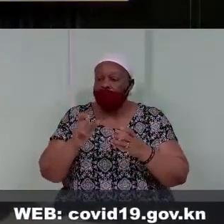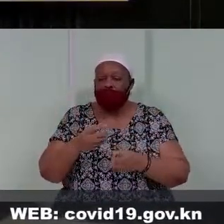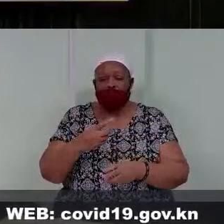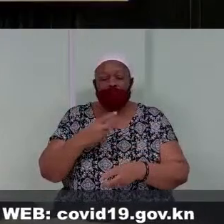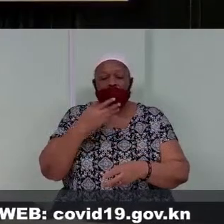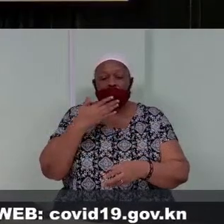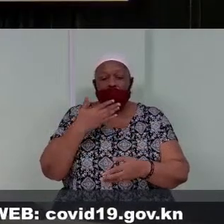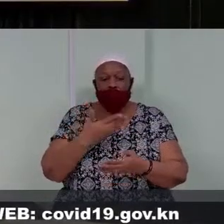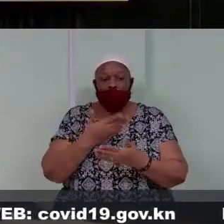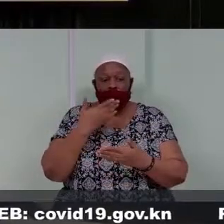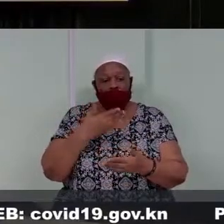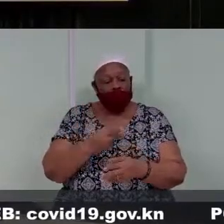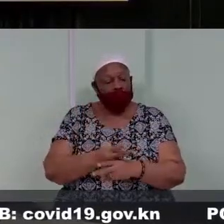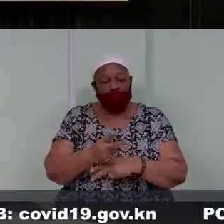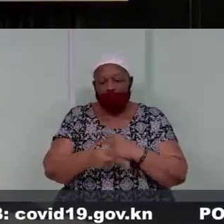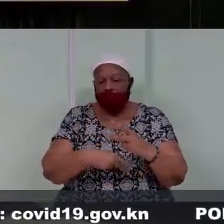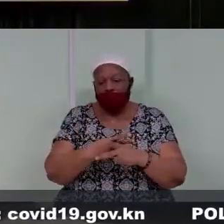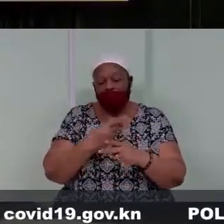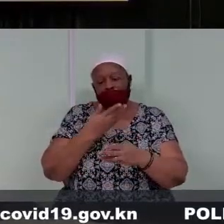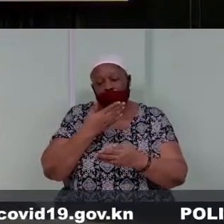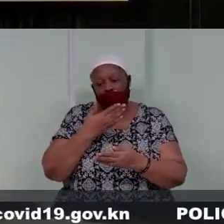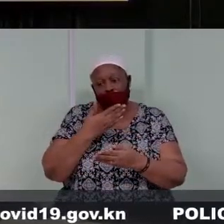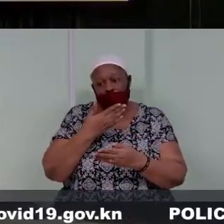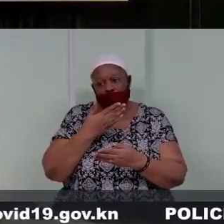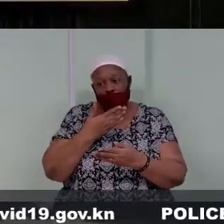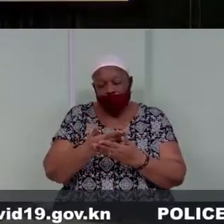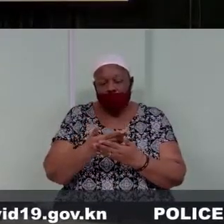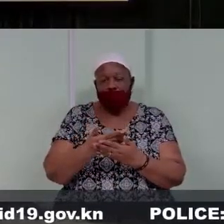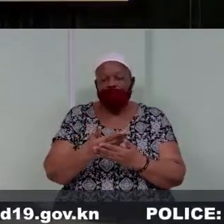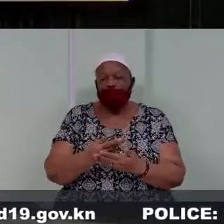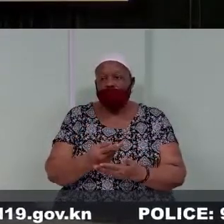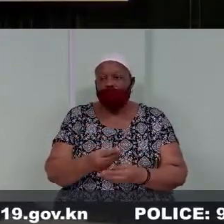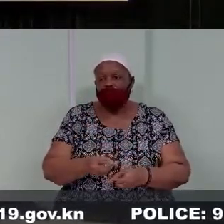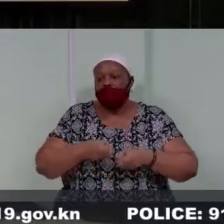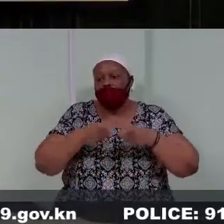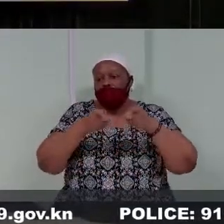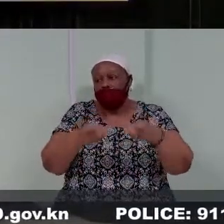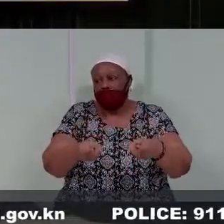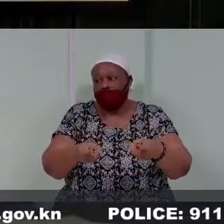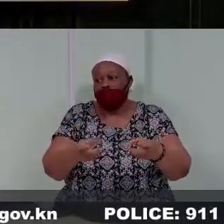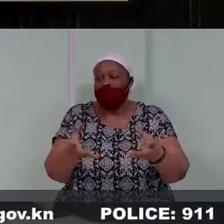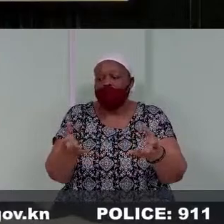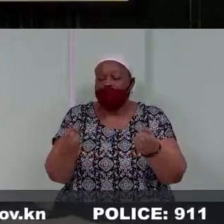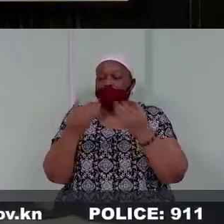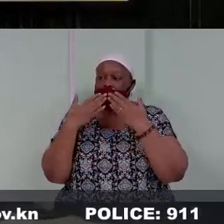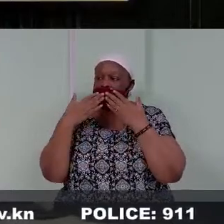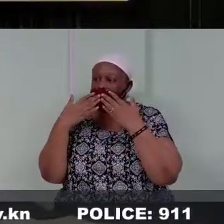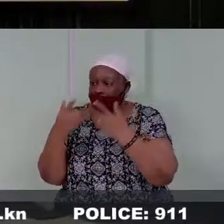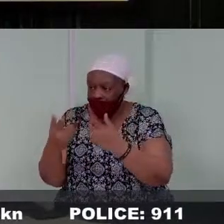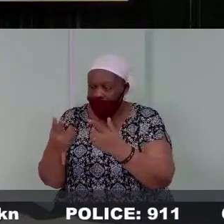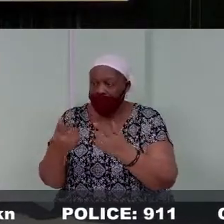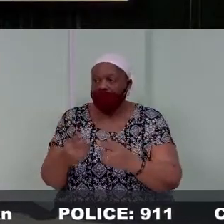Ministry of Health and the COVID-19 Task Force, we want to say thank you very much. You're welcome. Yeah.